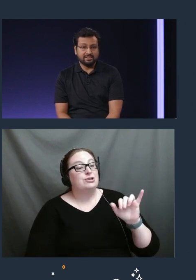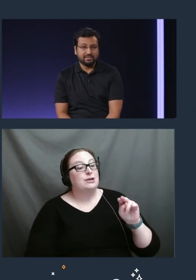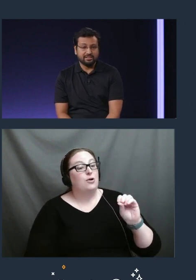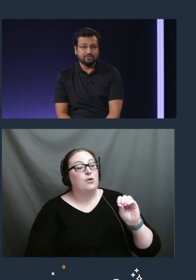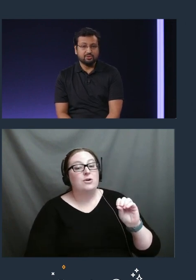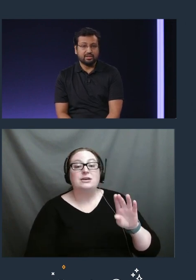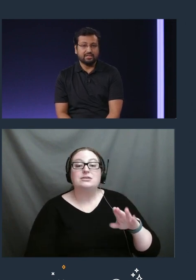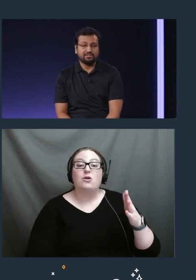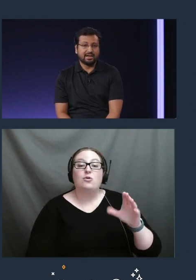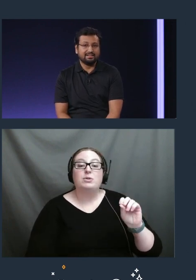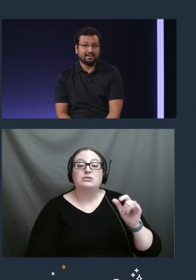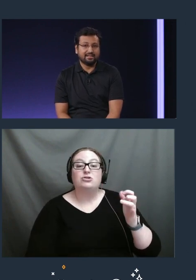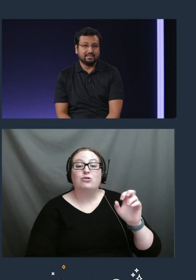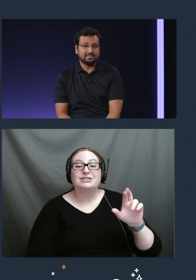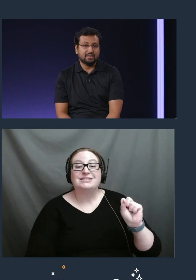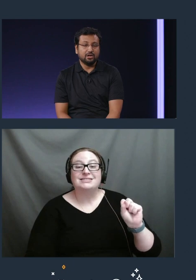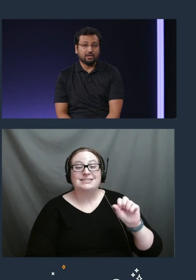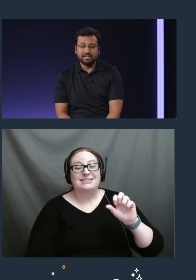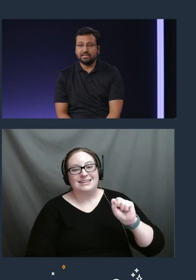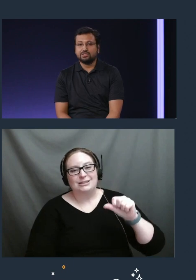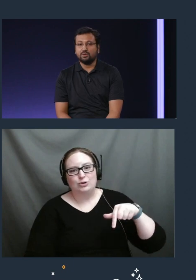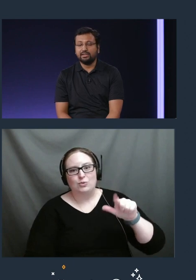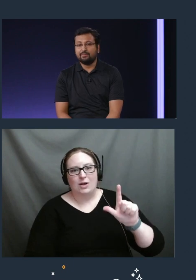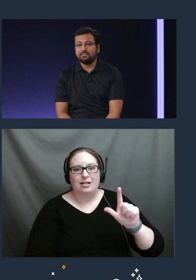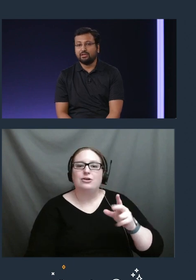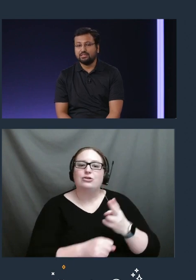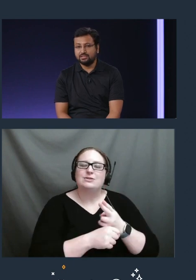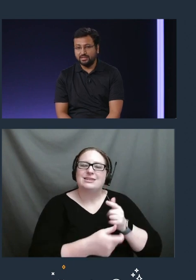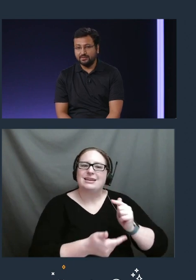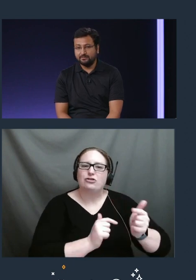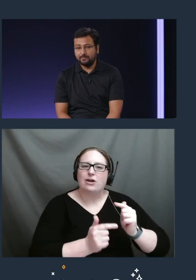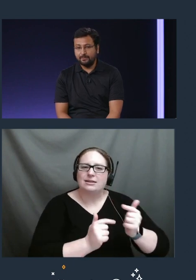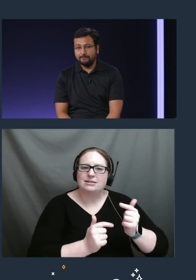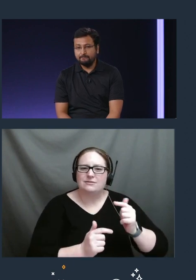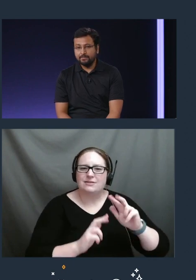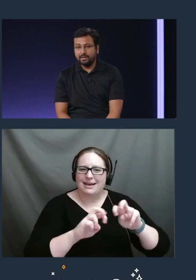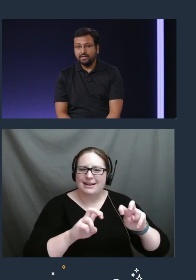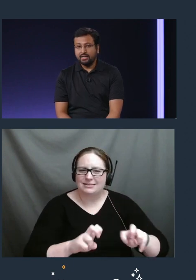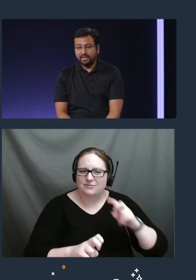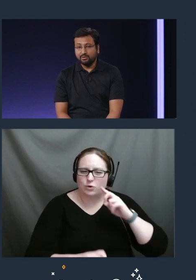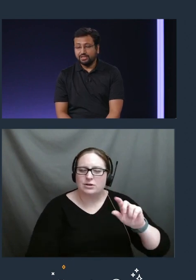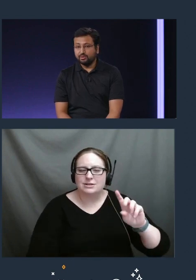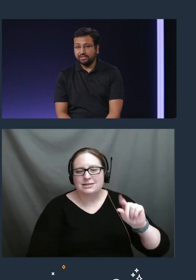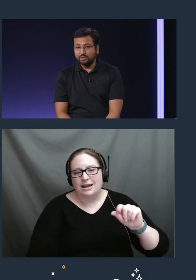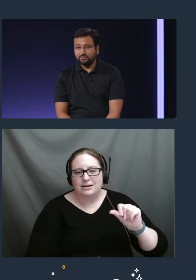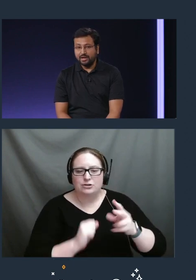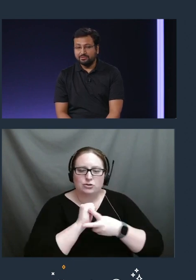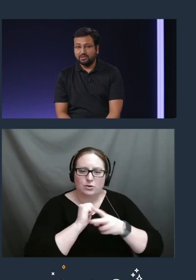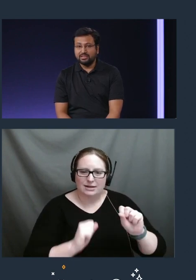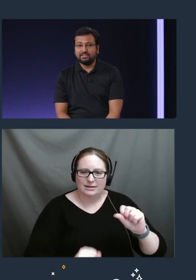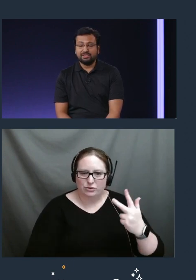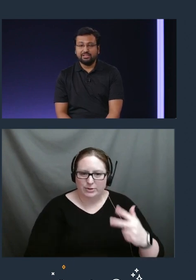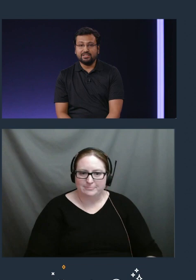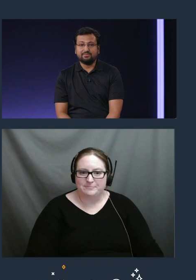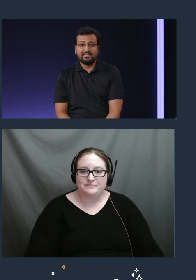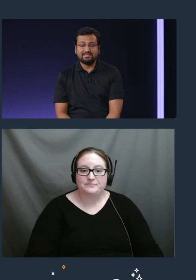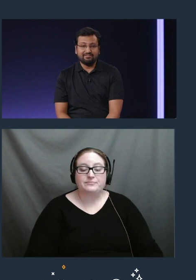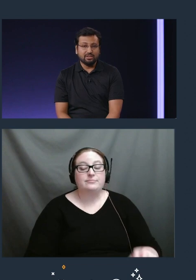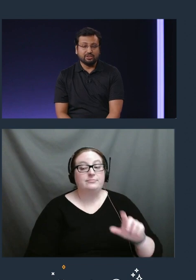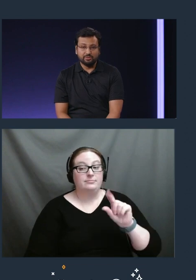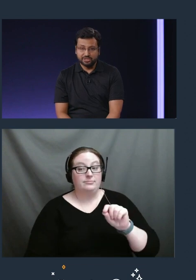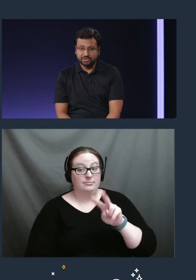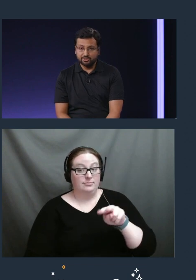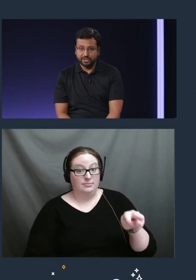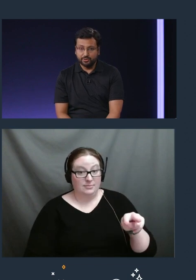query engine used to run interactive analytics on data stored in Amazon S3. In 2022, Amazon S3 engineers made